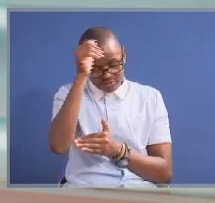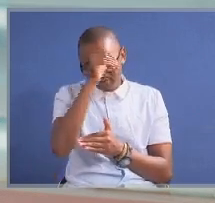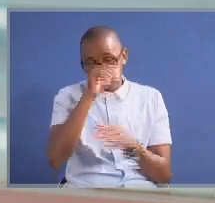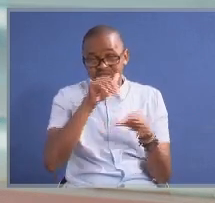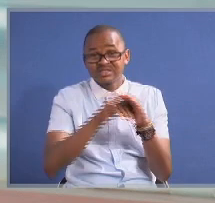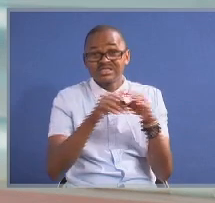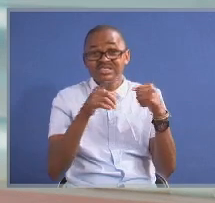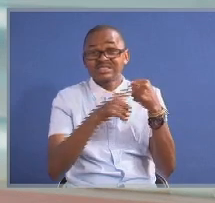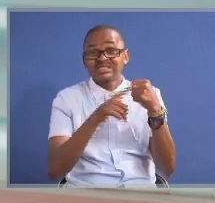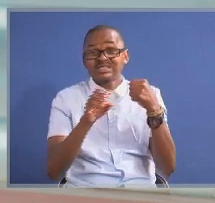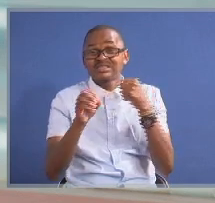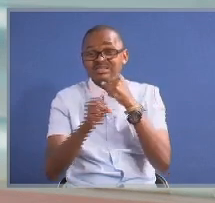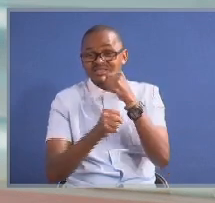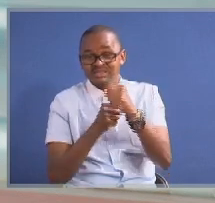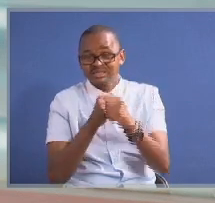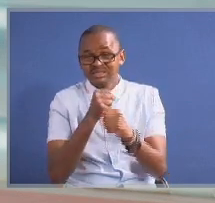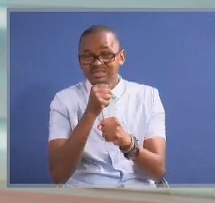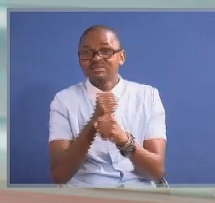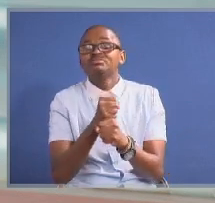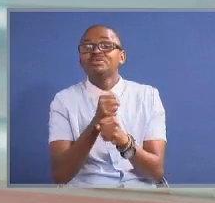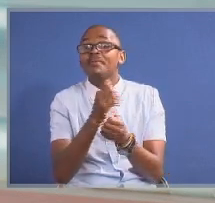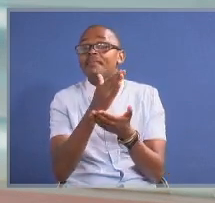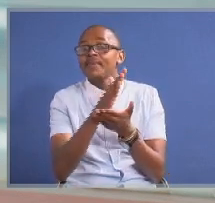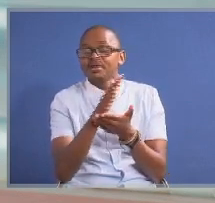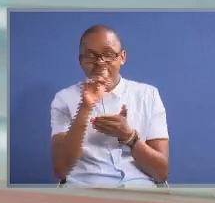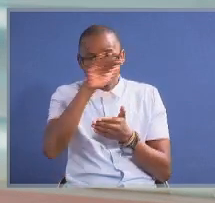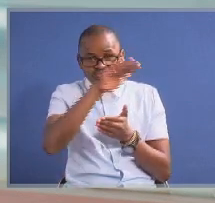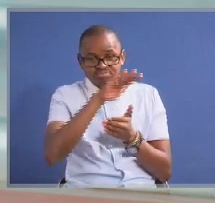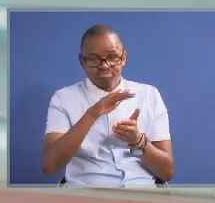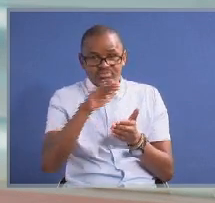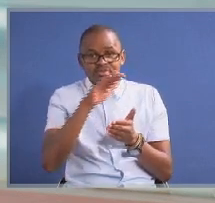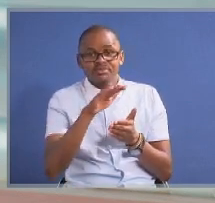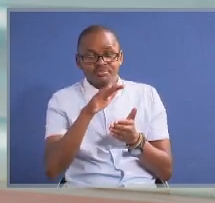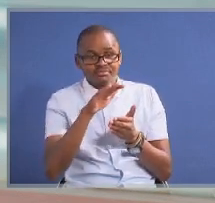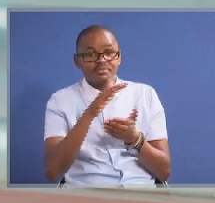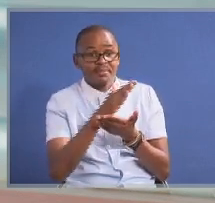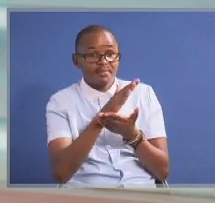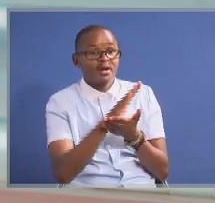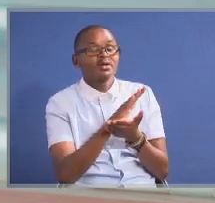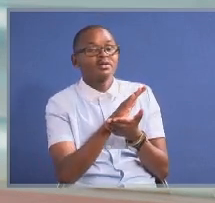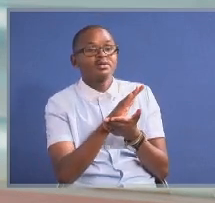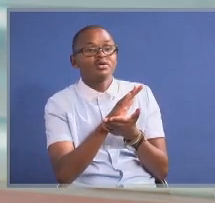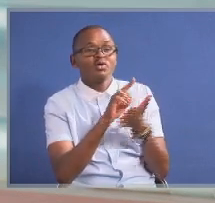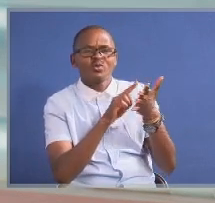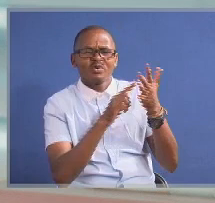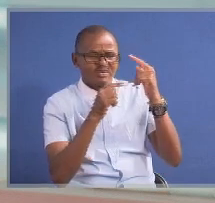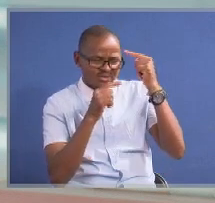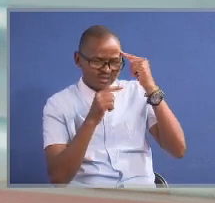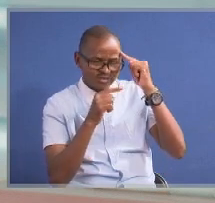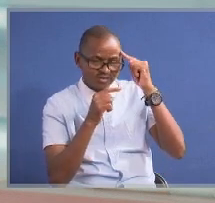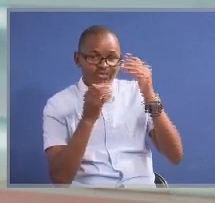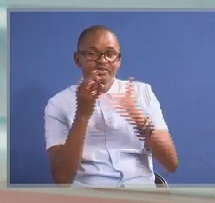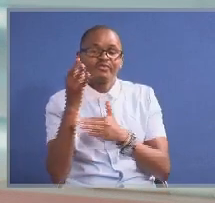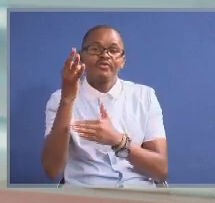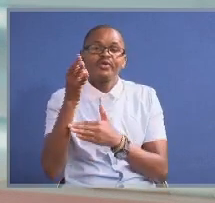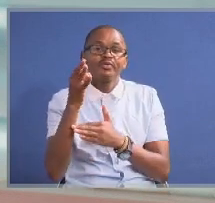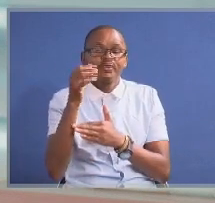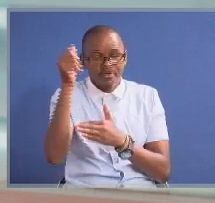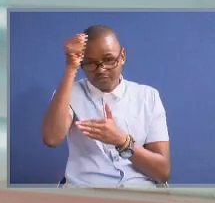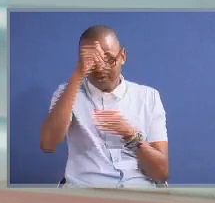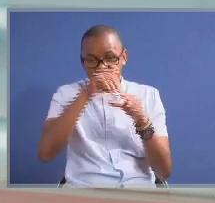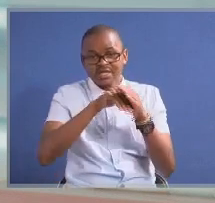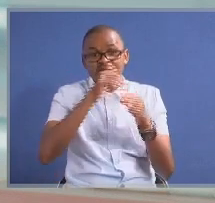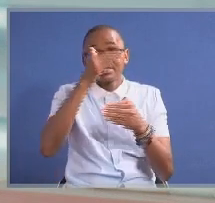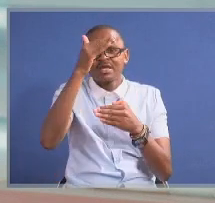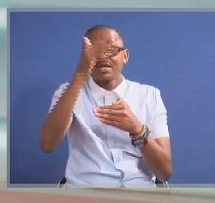in 60 years?" You've mentioned a lot about Africa. It's part of the region, part of the ACP. What do you think is the future of Africa in the